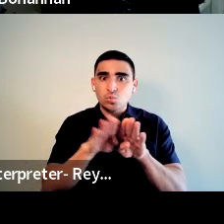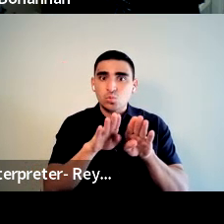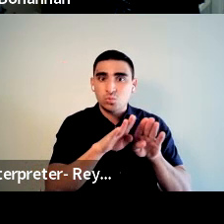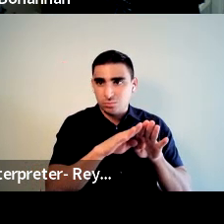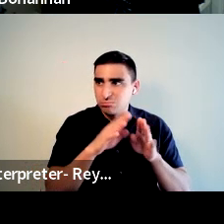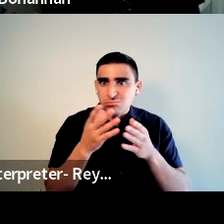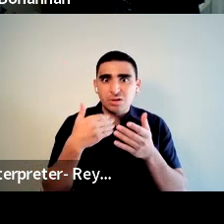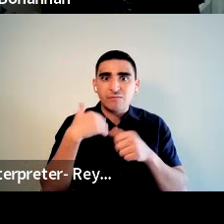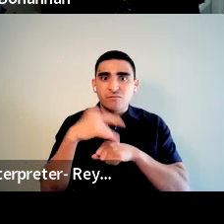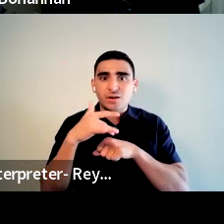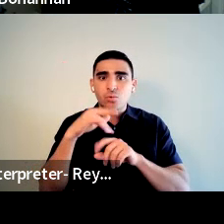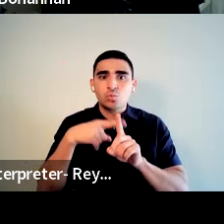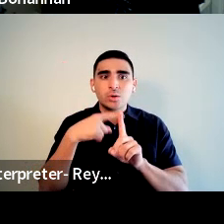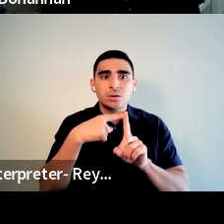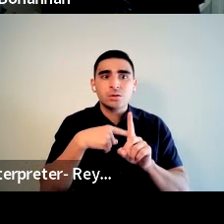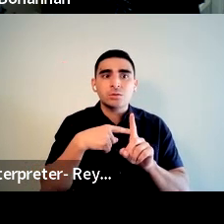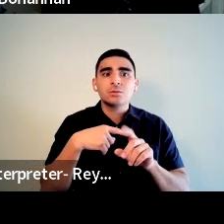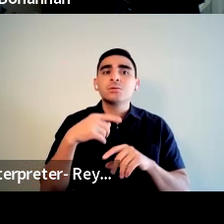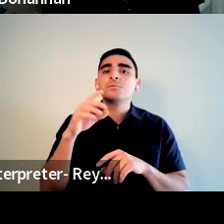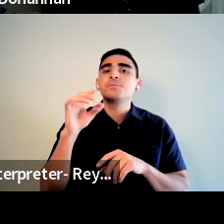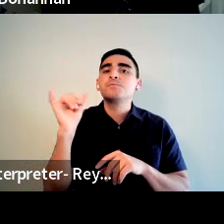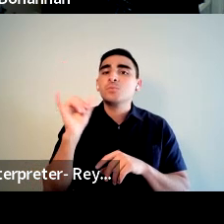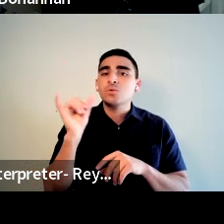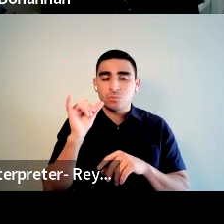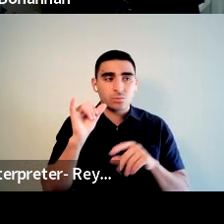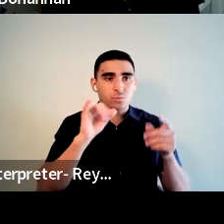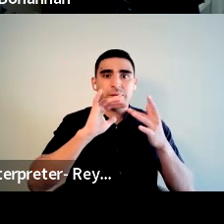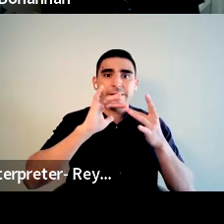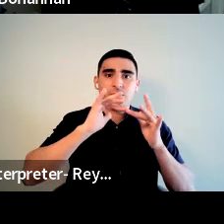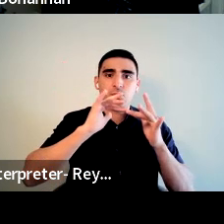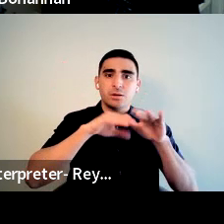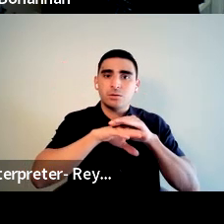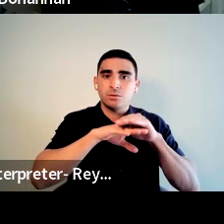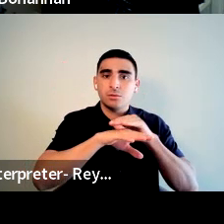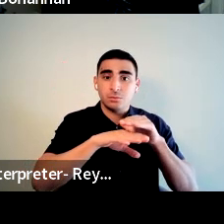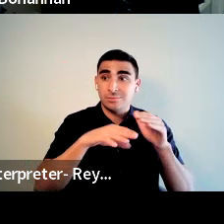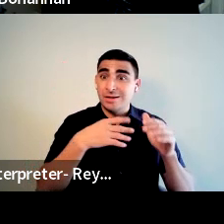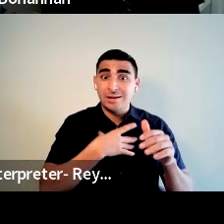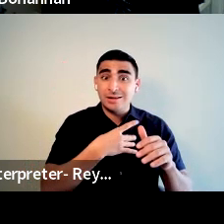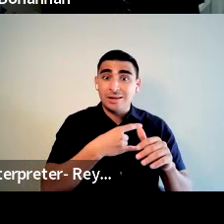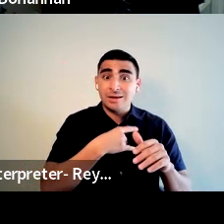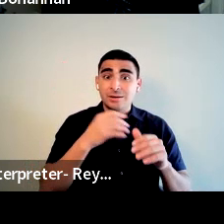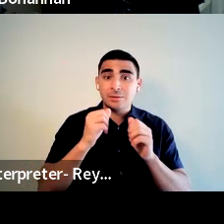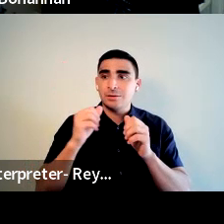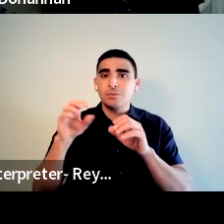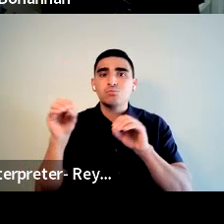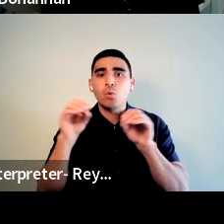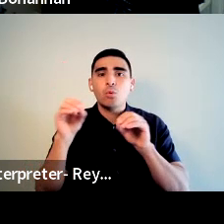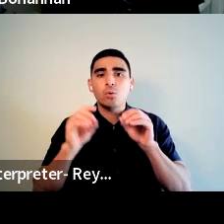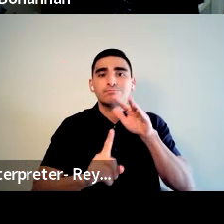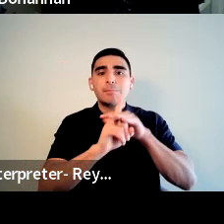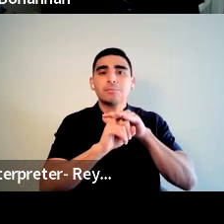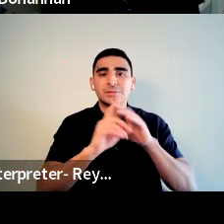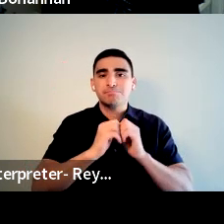Also, having something online for people to access. And I love the idea of pop-ups, because that's something that was really starting